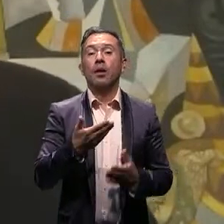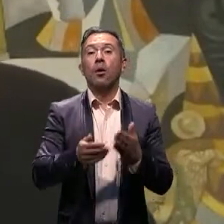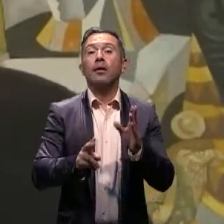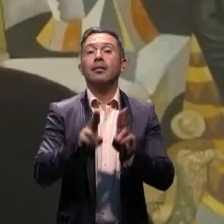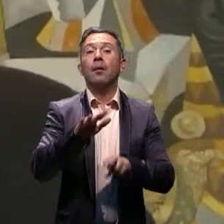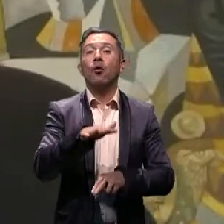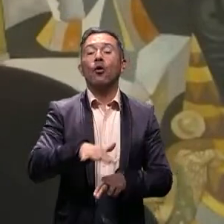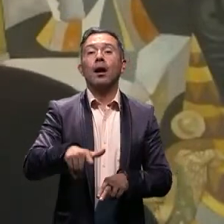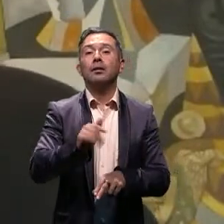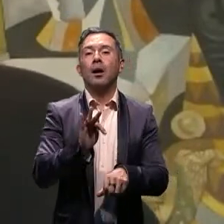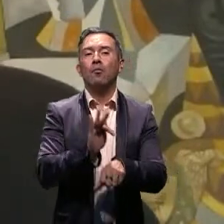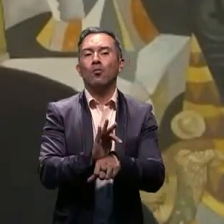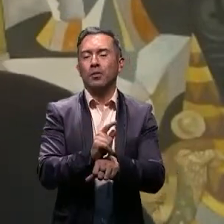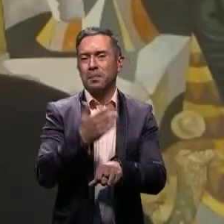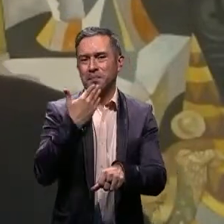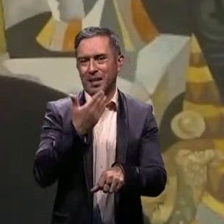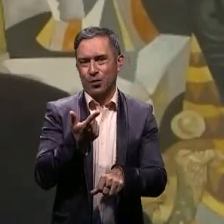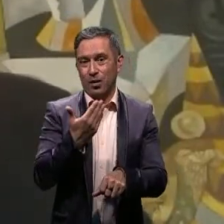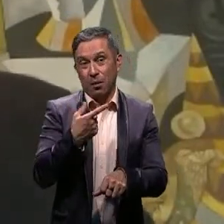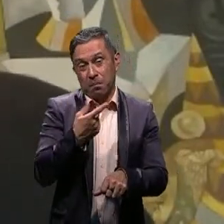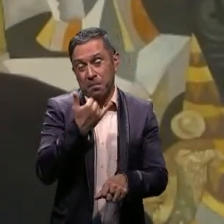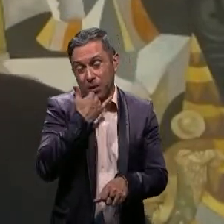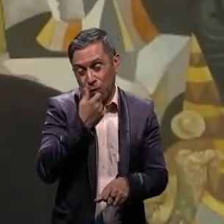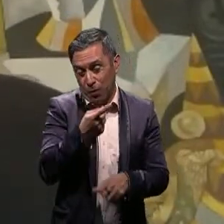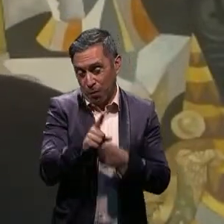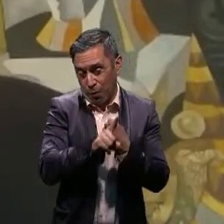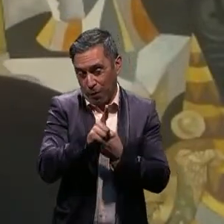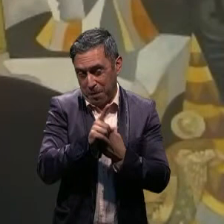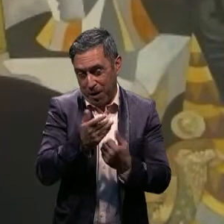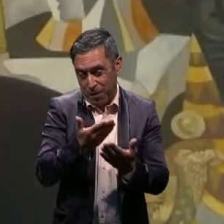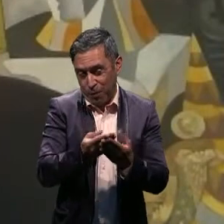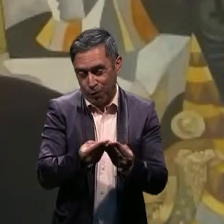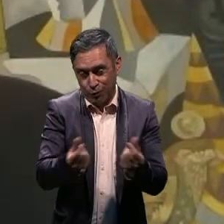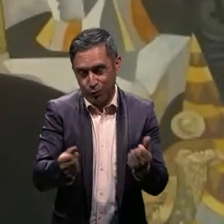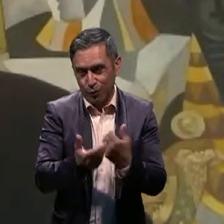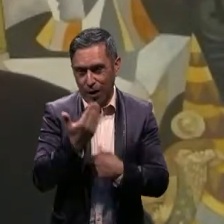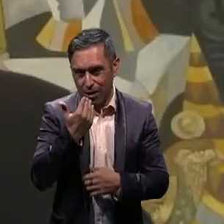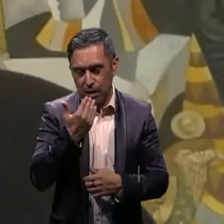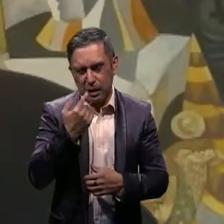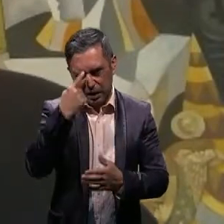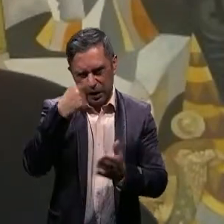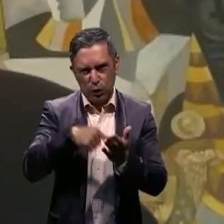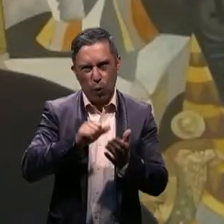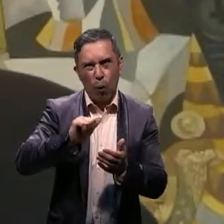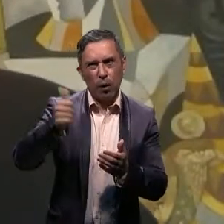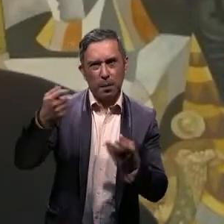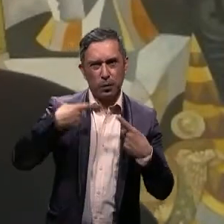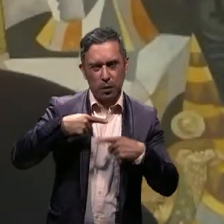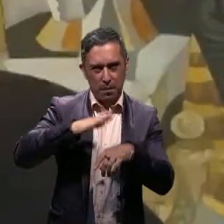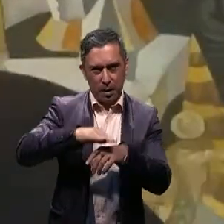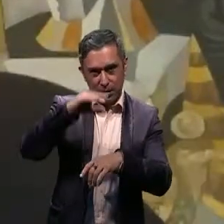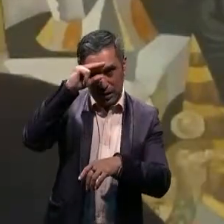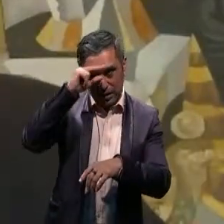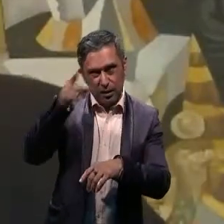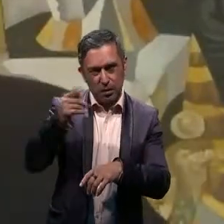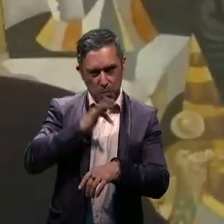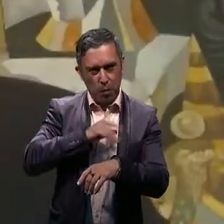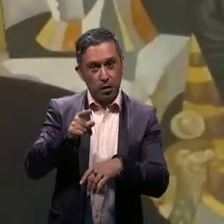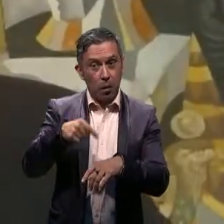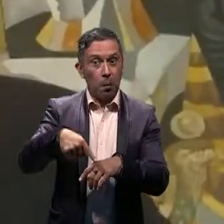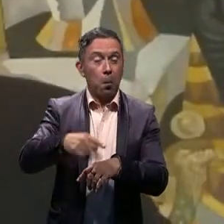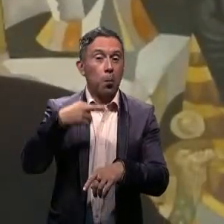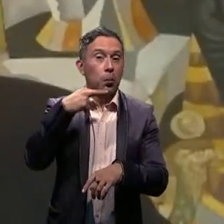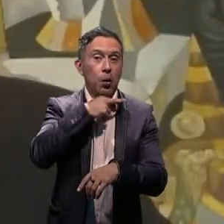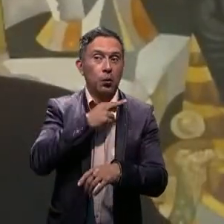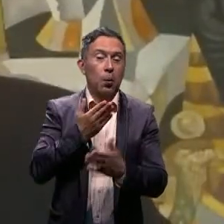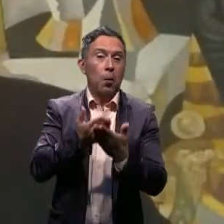any good to democracy. I'm sorry, I don't have the solution to this problem. Maybe somebody which is smarter than